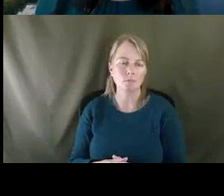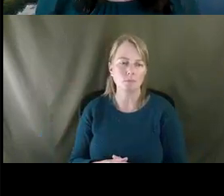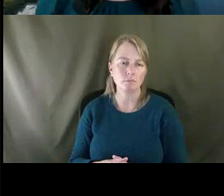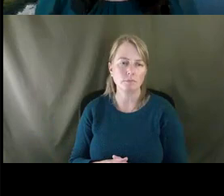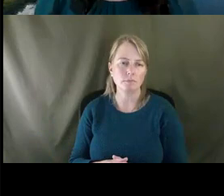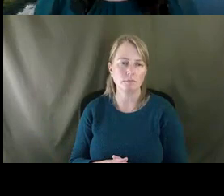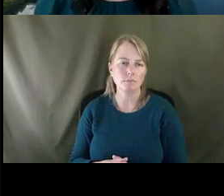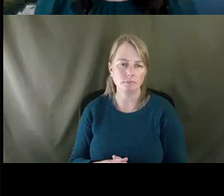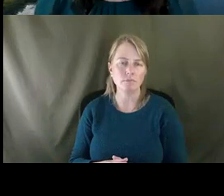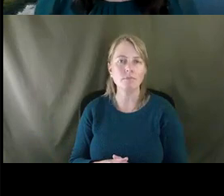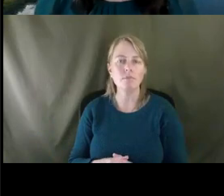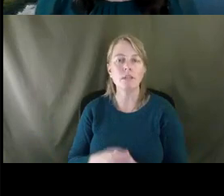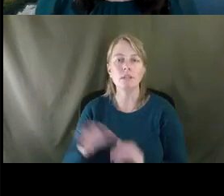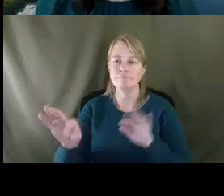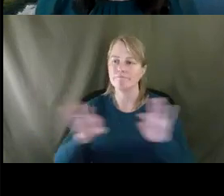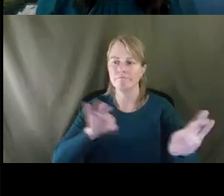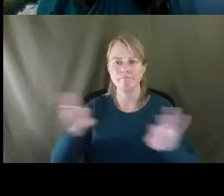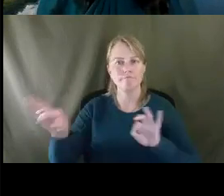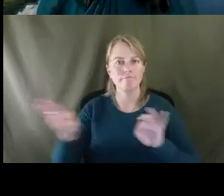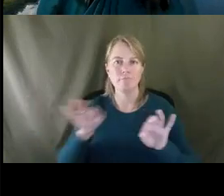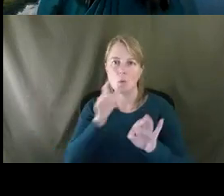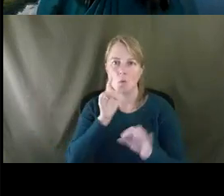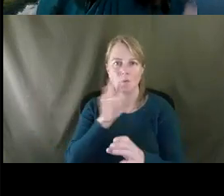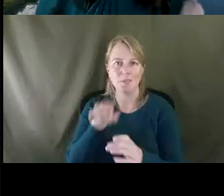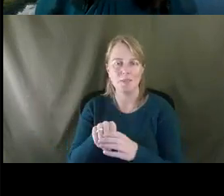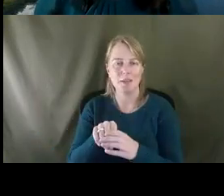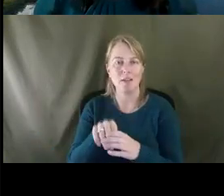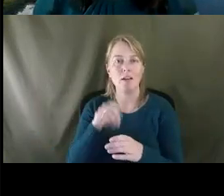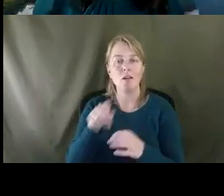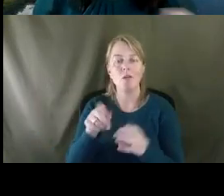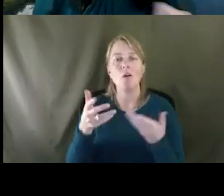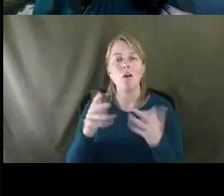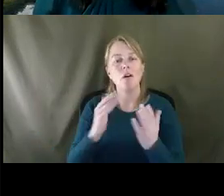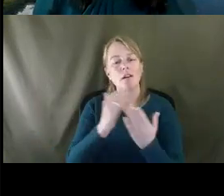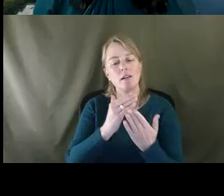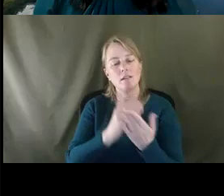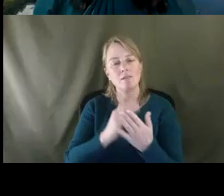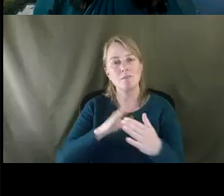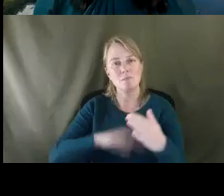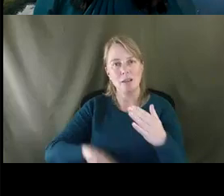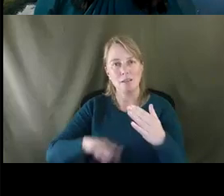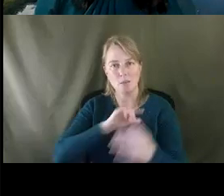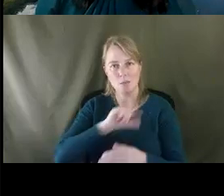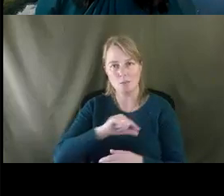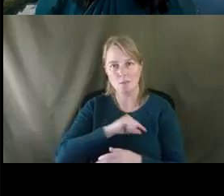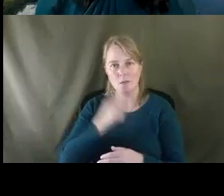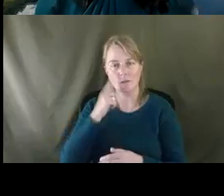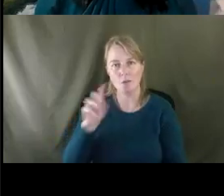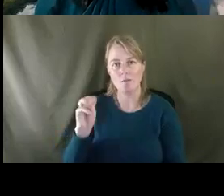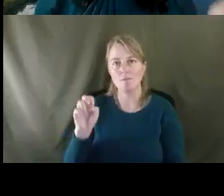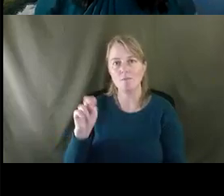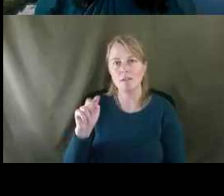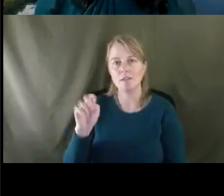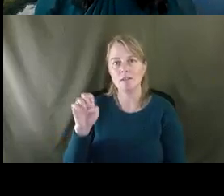Then you'll need to select your program participants. You have already outlined the basic qualifications for mentees in